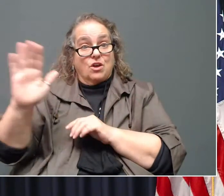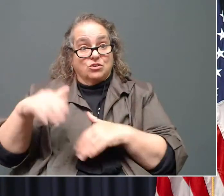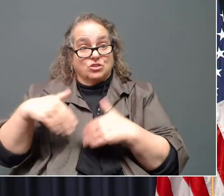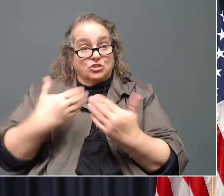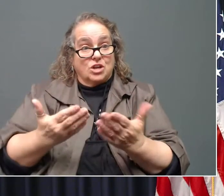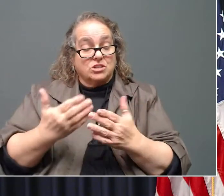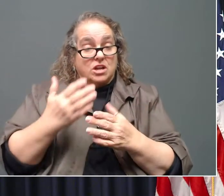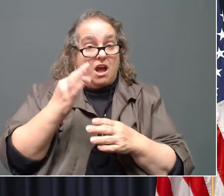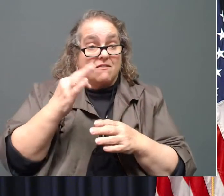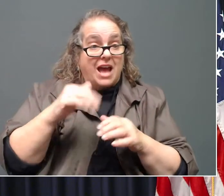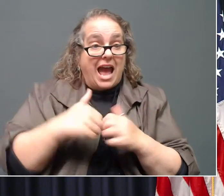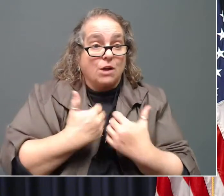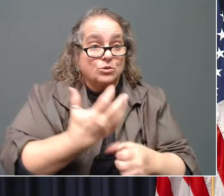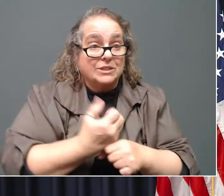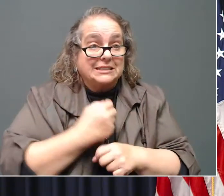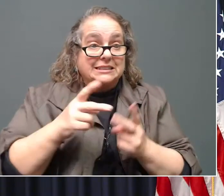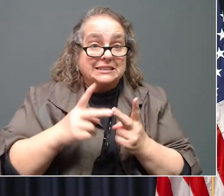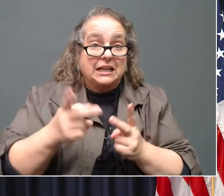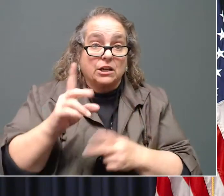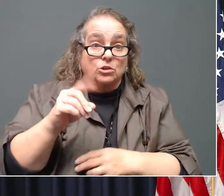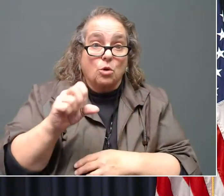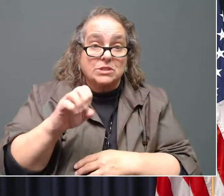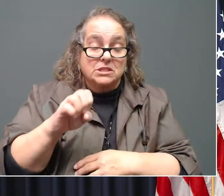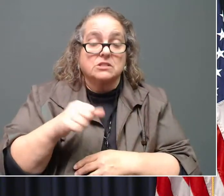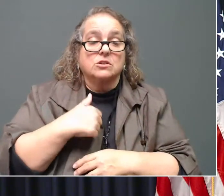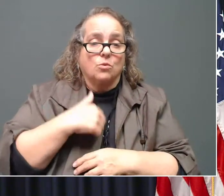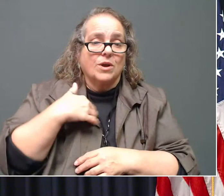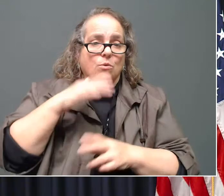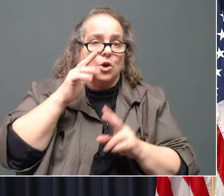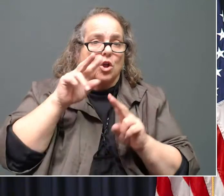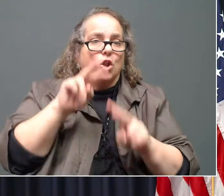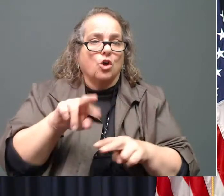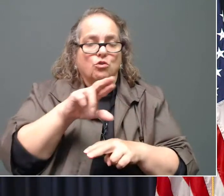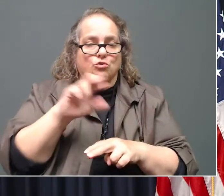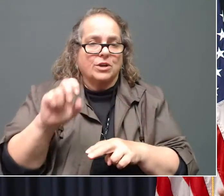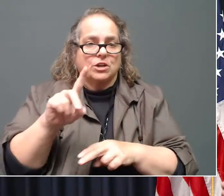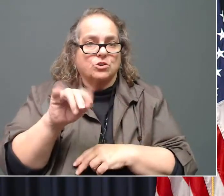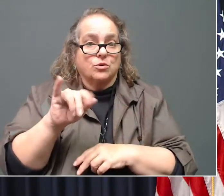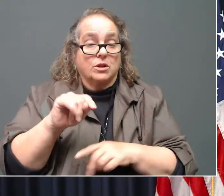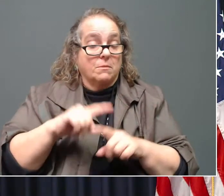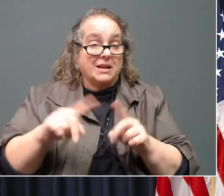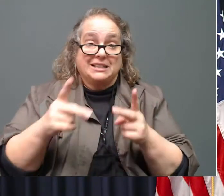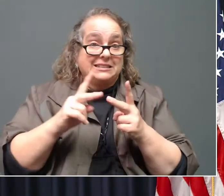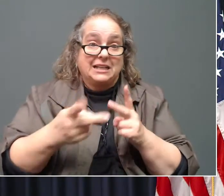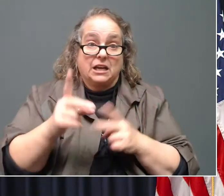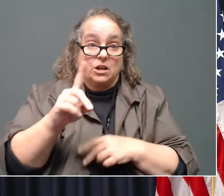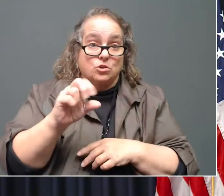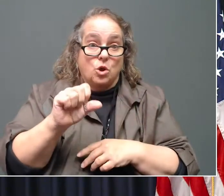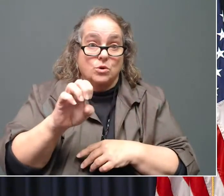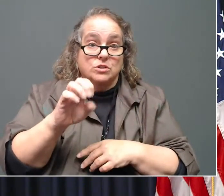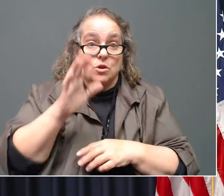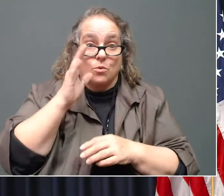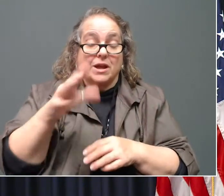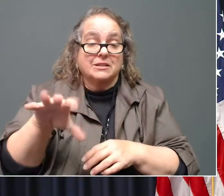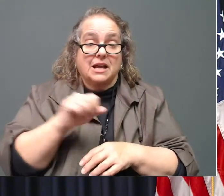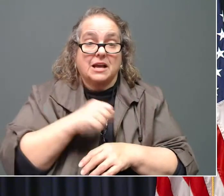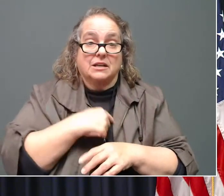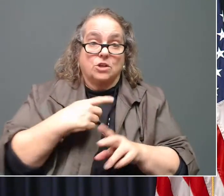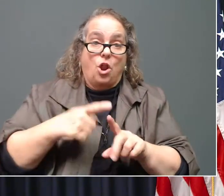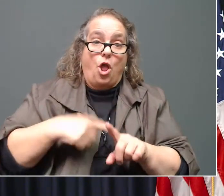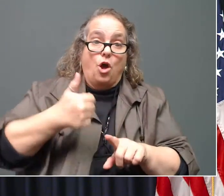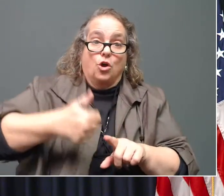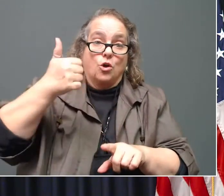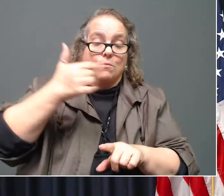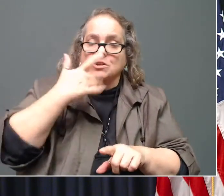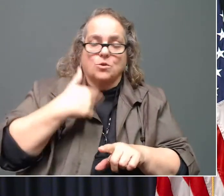about second doses, we'll look at redoing that. But the second dose is going to take us longer because we're not going to rush it to